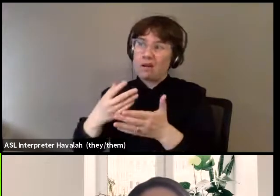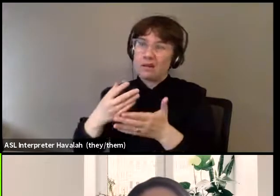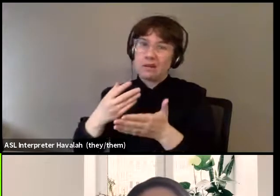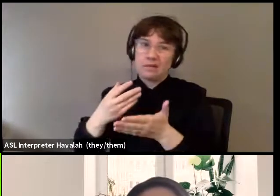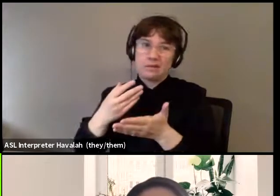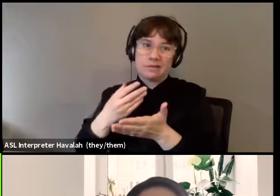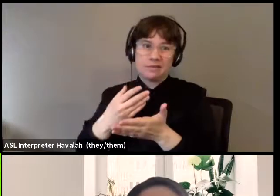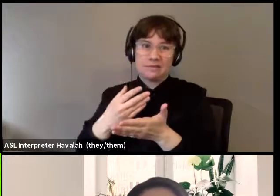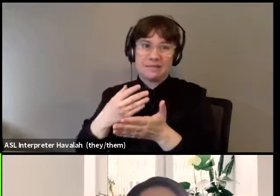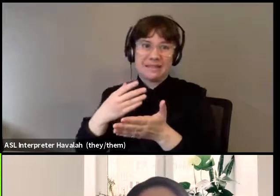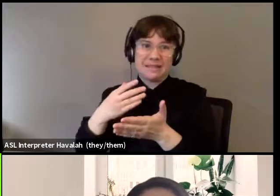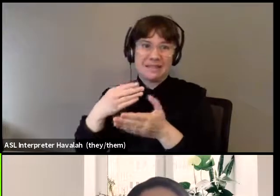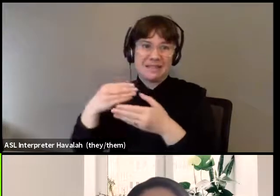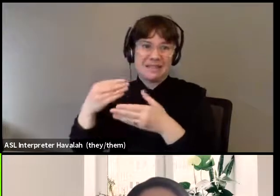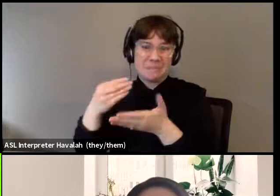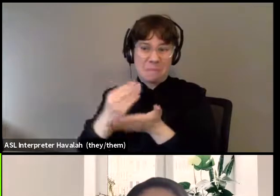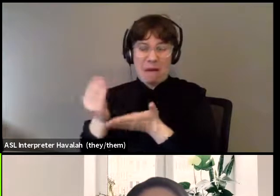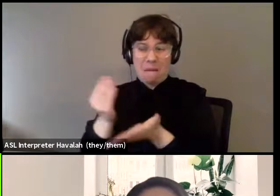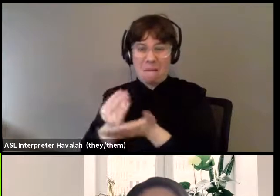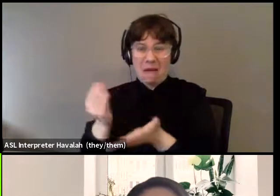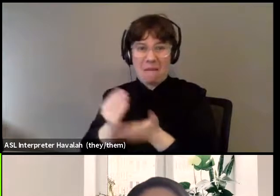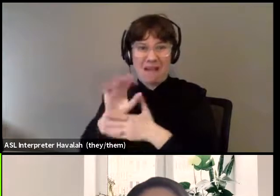be the best investment.